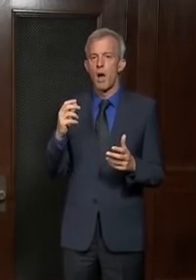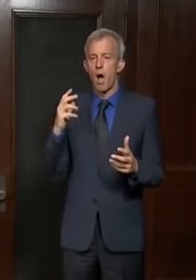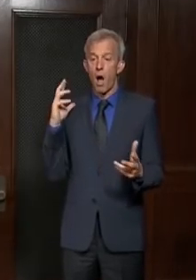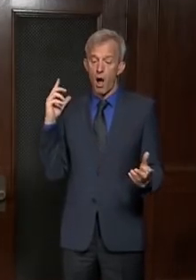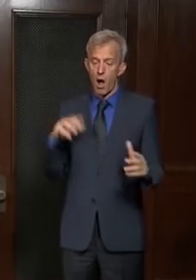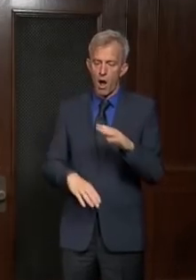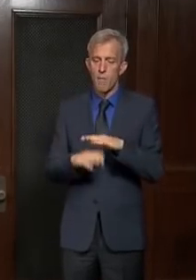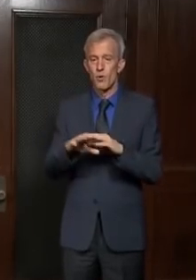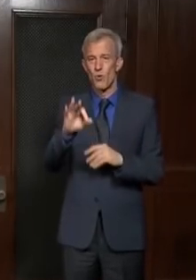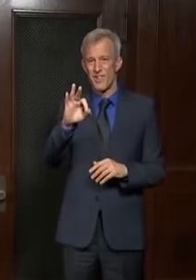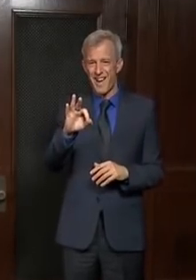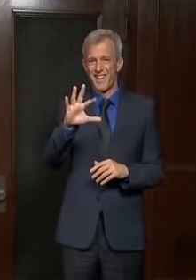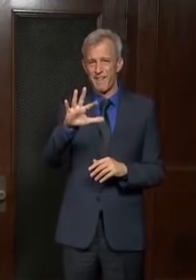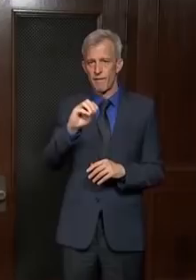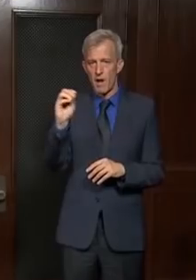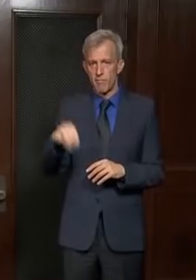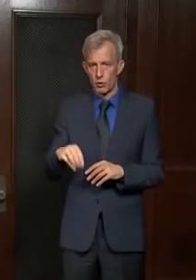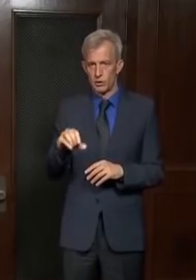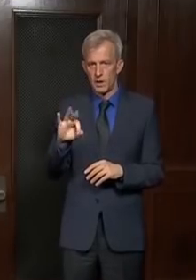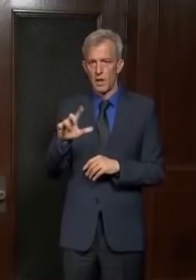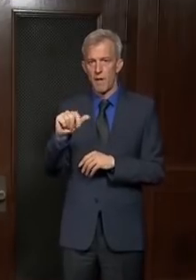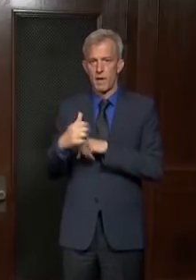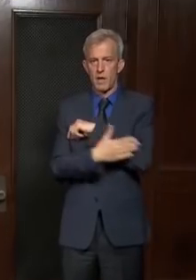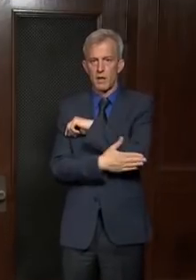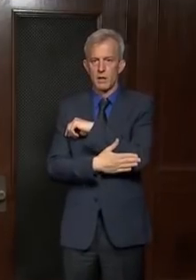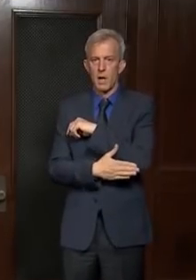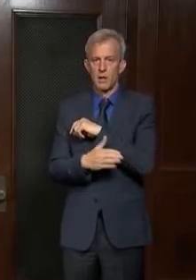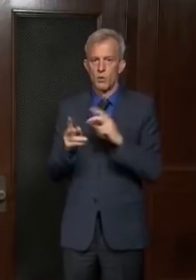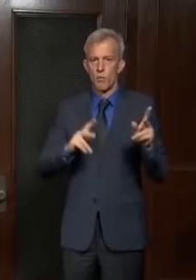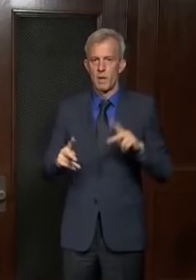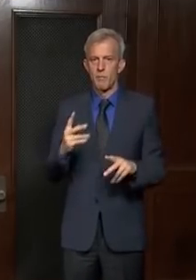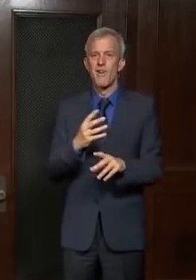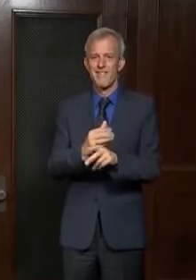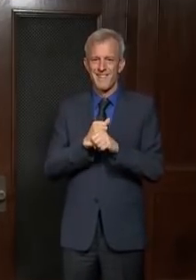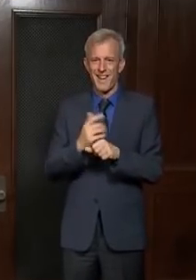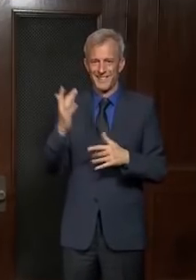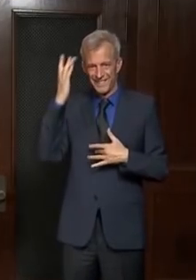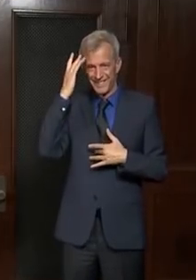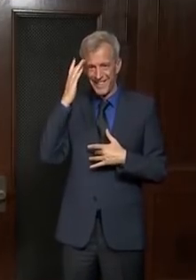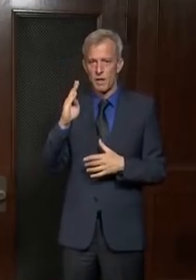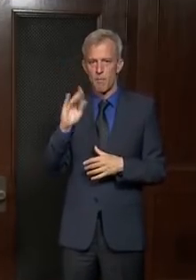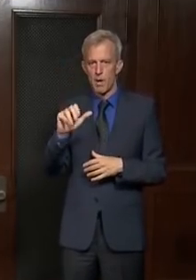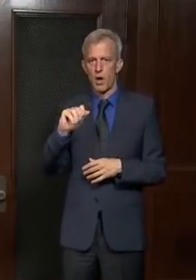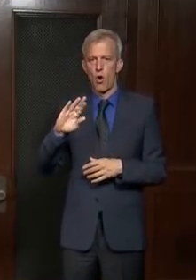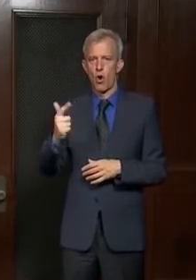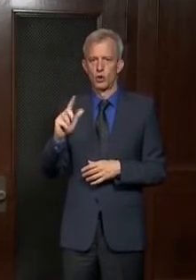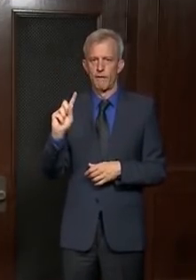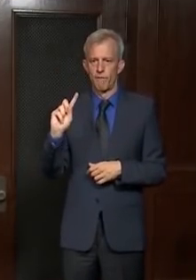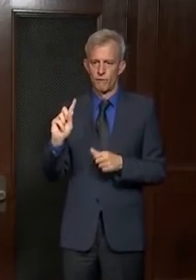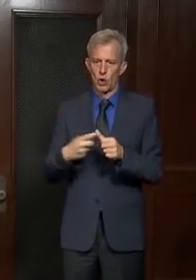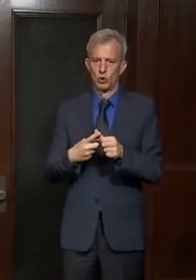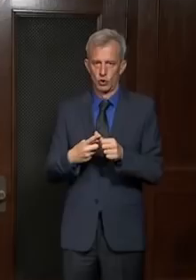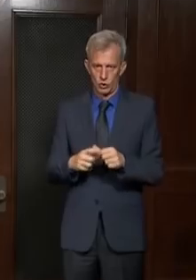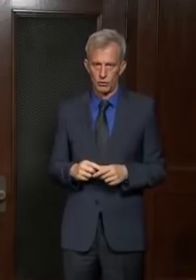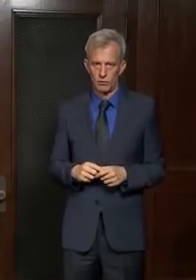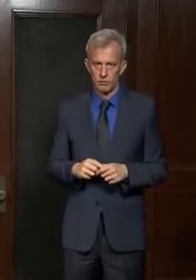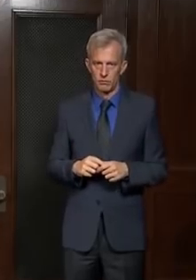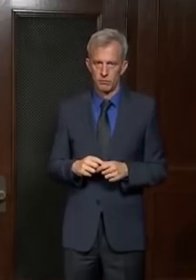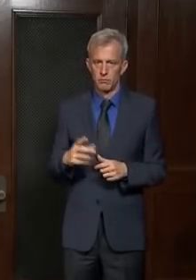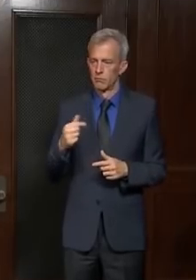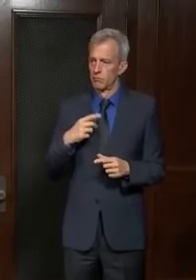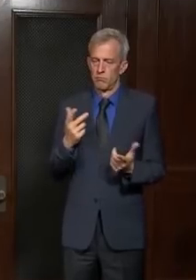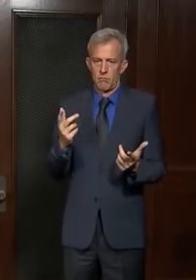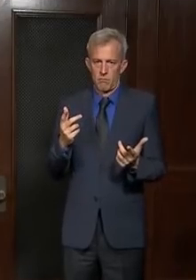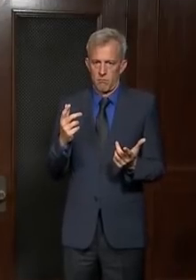residents contract COVID-19 by August 1st. And I don't have to tell you what that would do to our healthcare system, how many people would